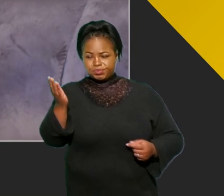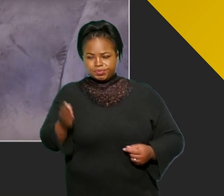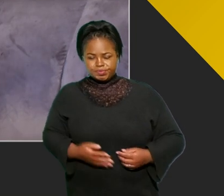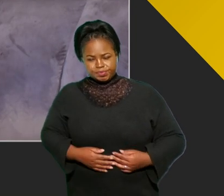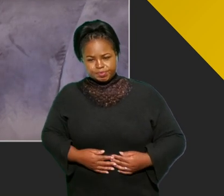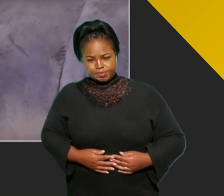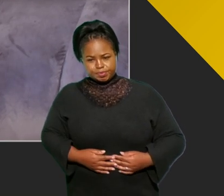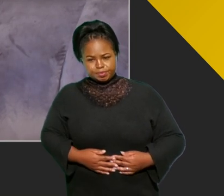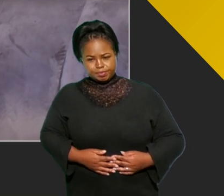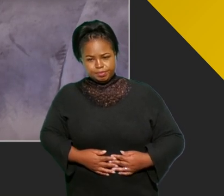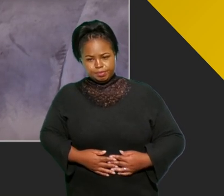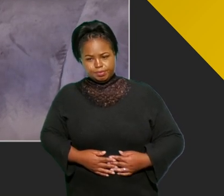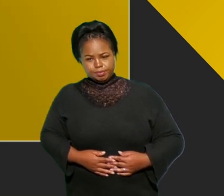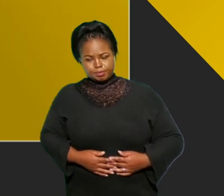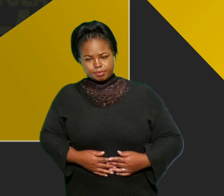that.